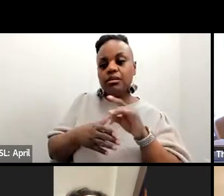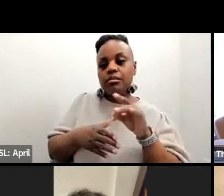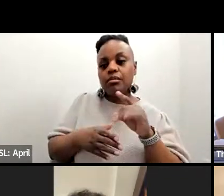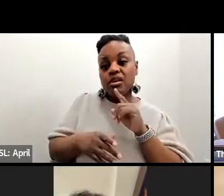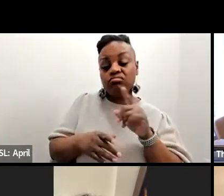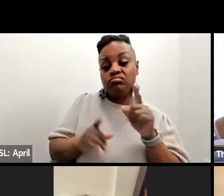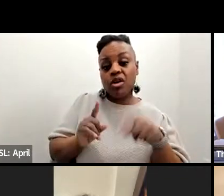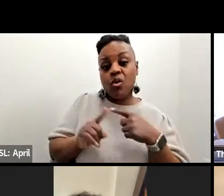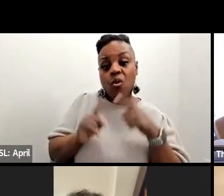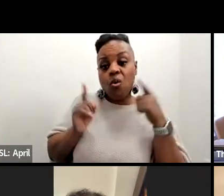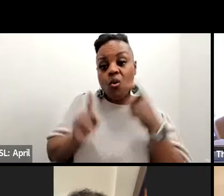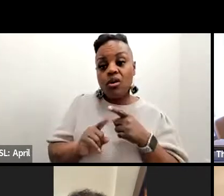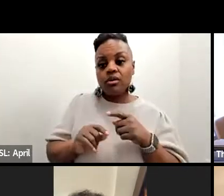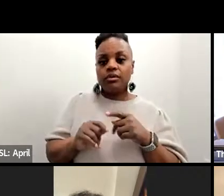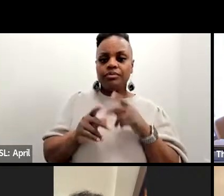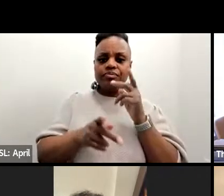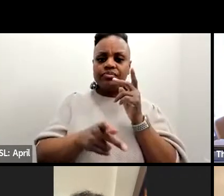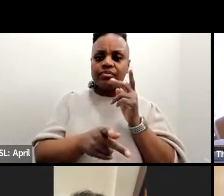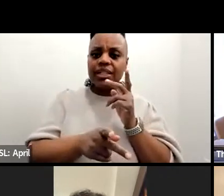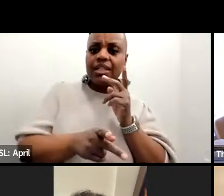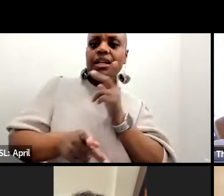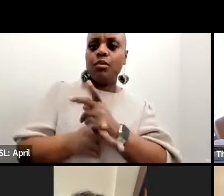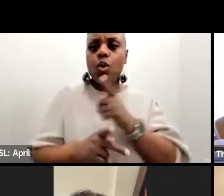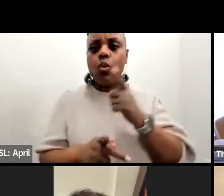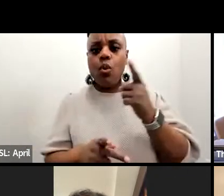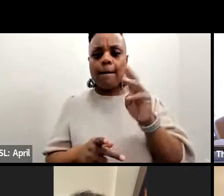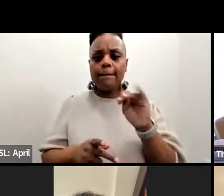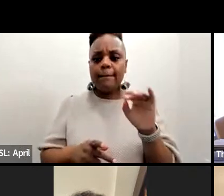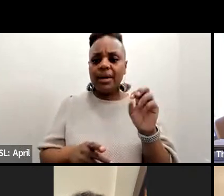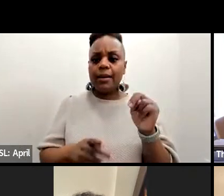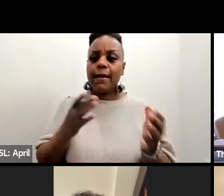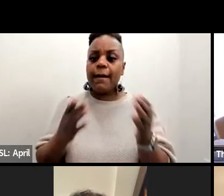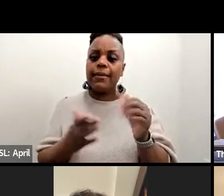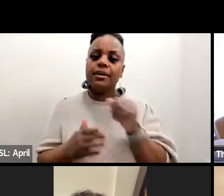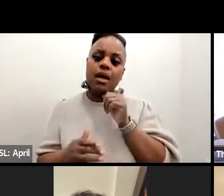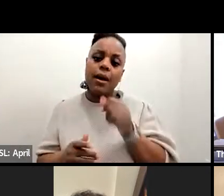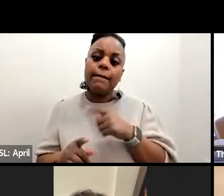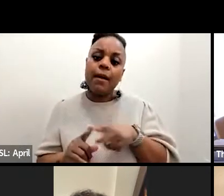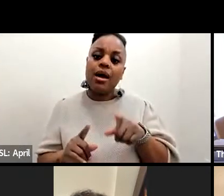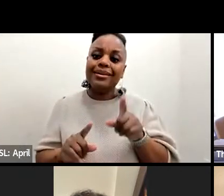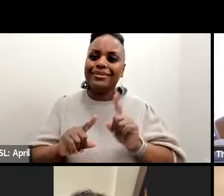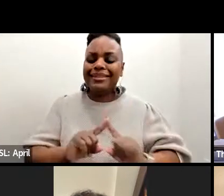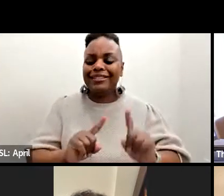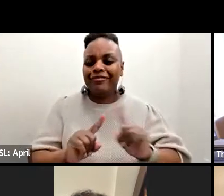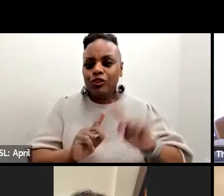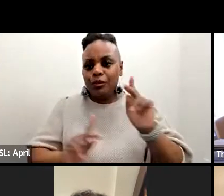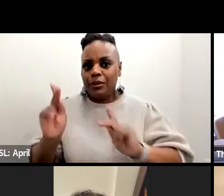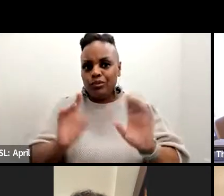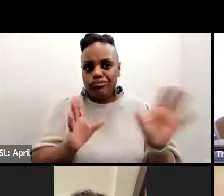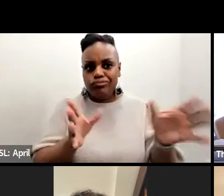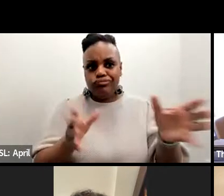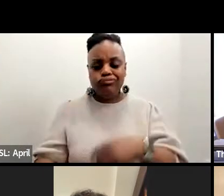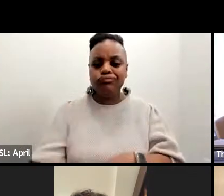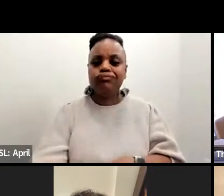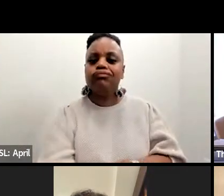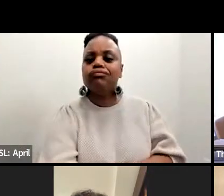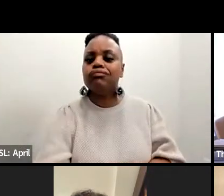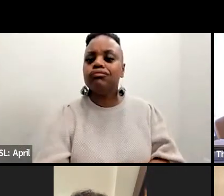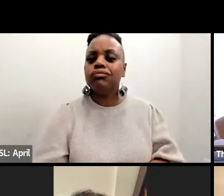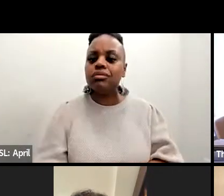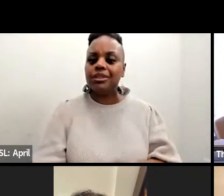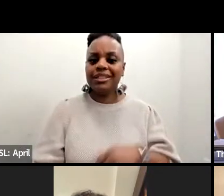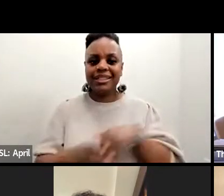people, but to take care of all these people in crisis, it's quite difficult. And I think, you know, there's potentially